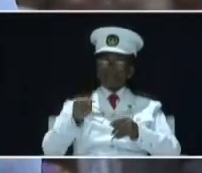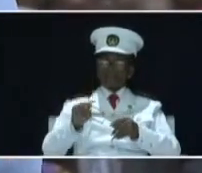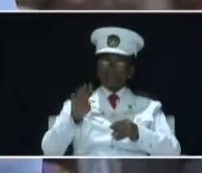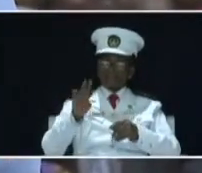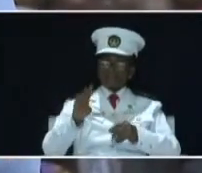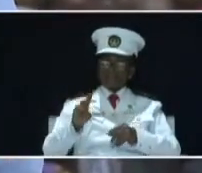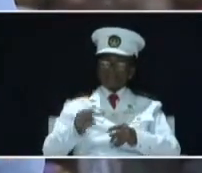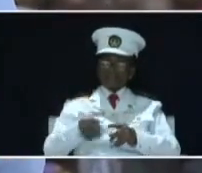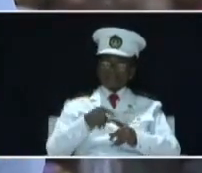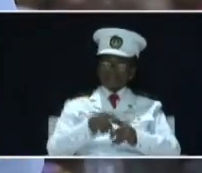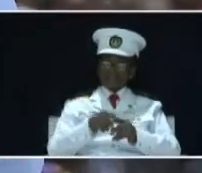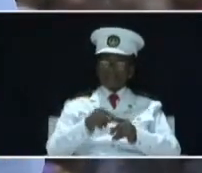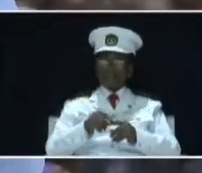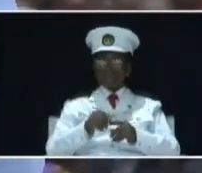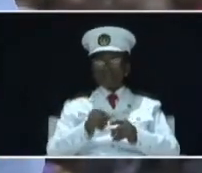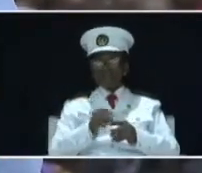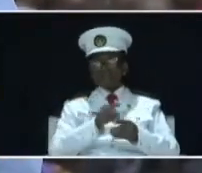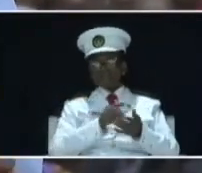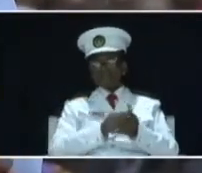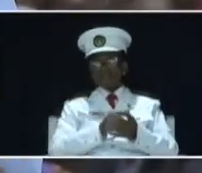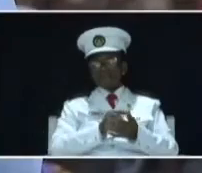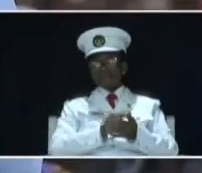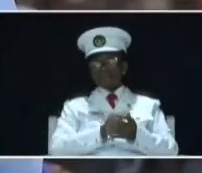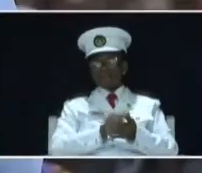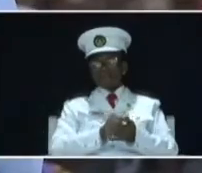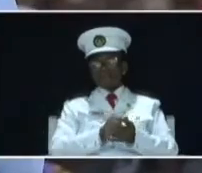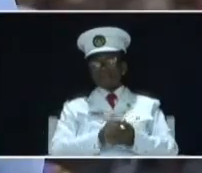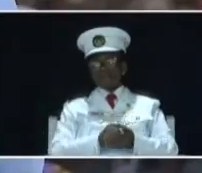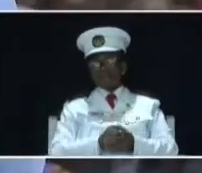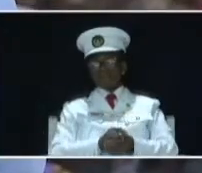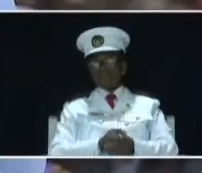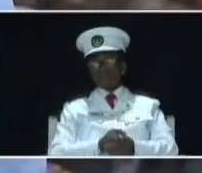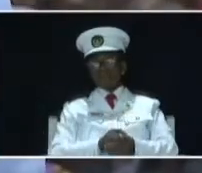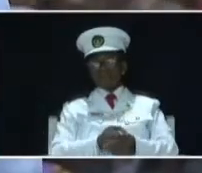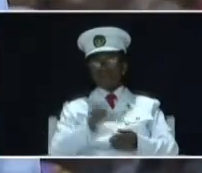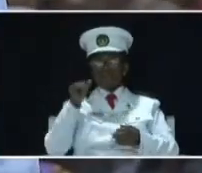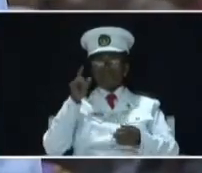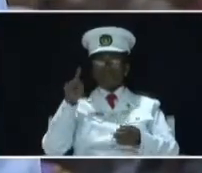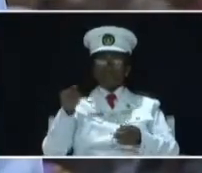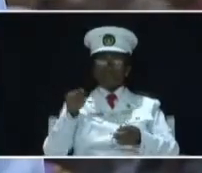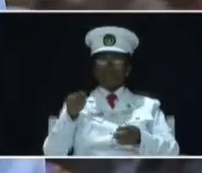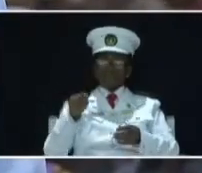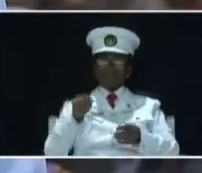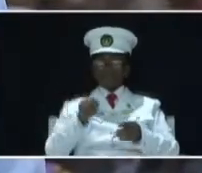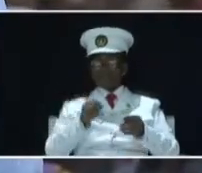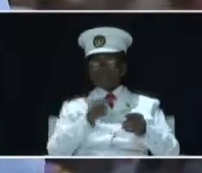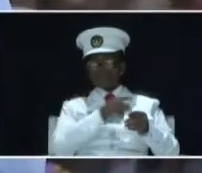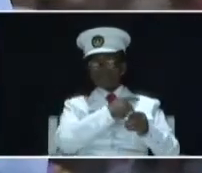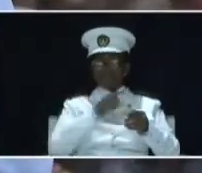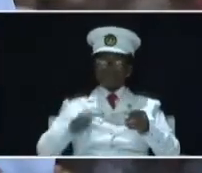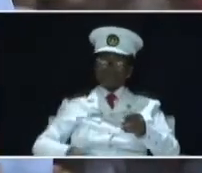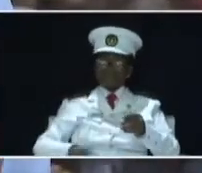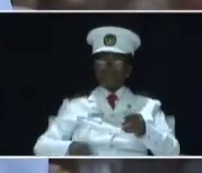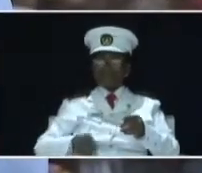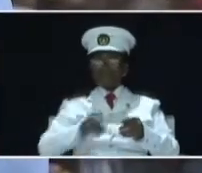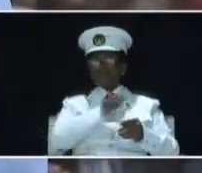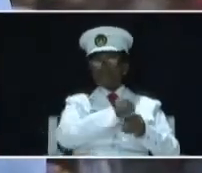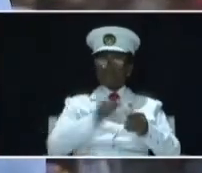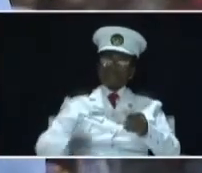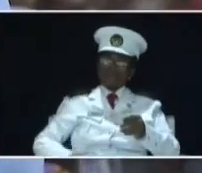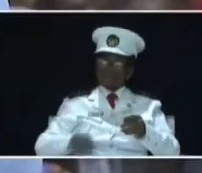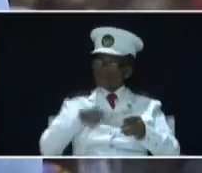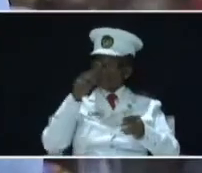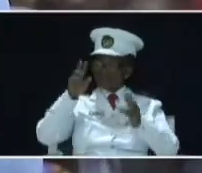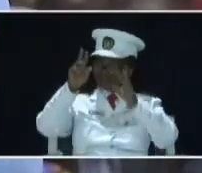David came face to face with Goliath, and King Saul said, no, you can't do this job, you can't defeat this